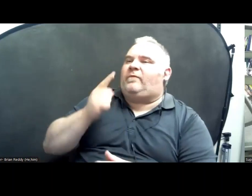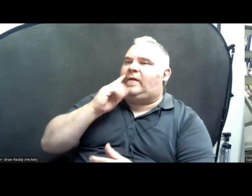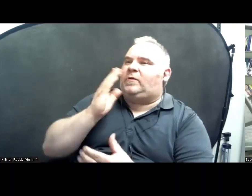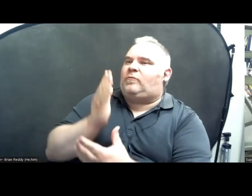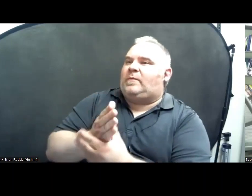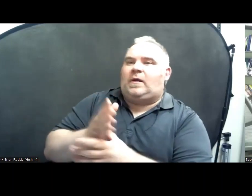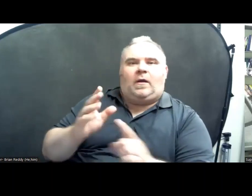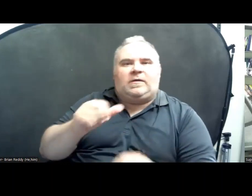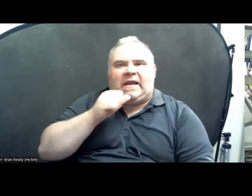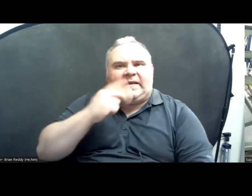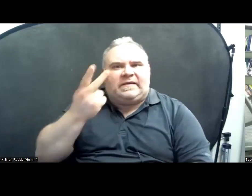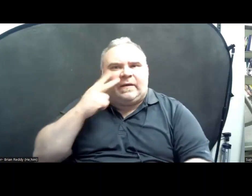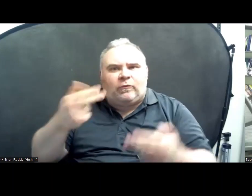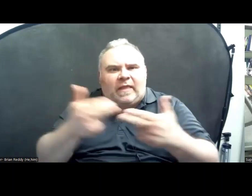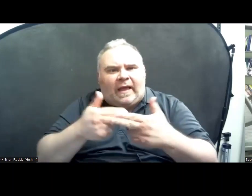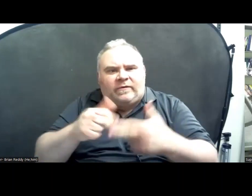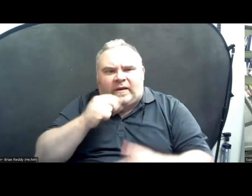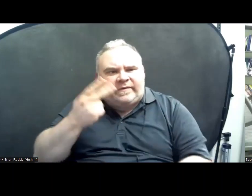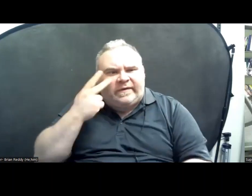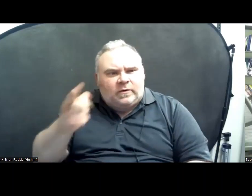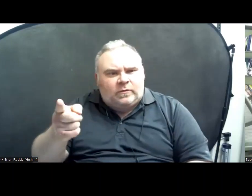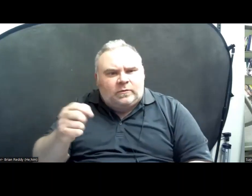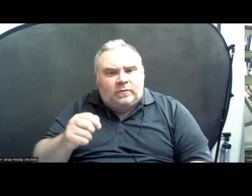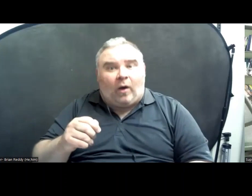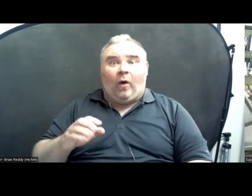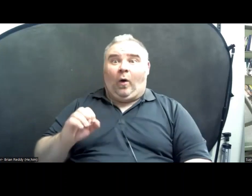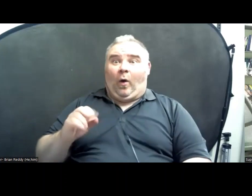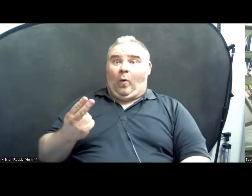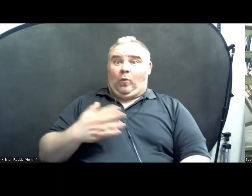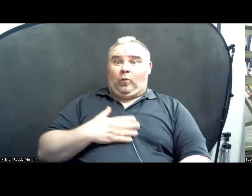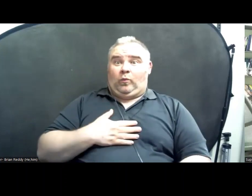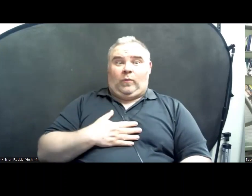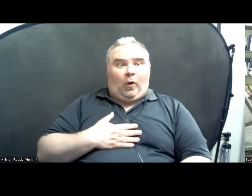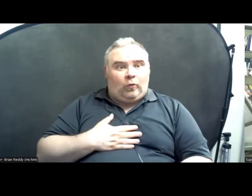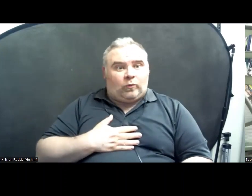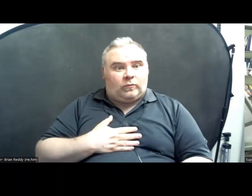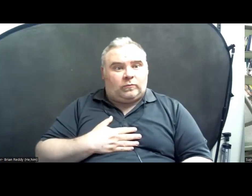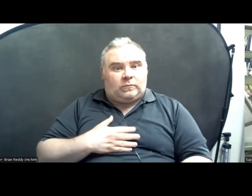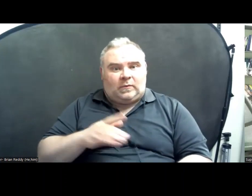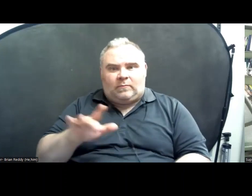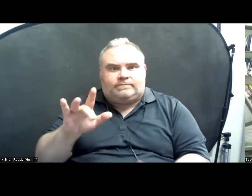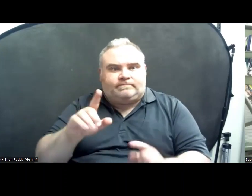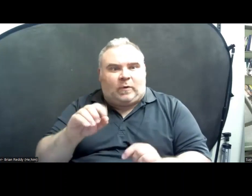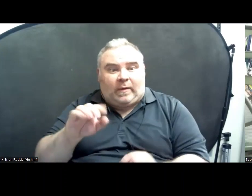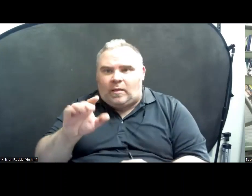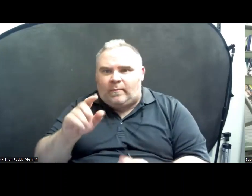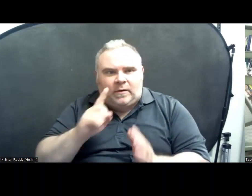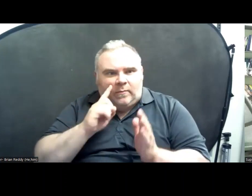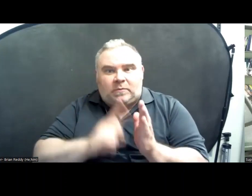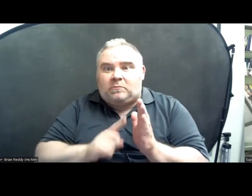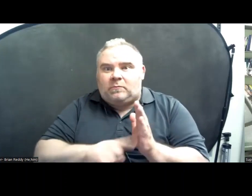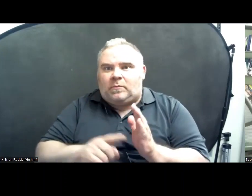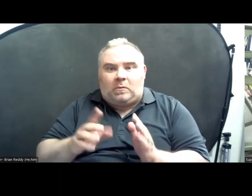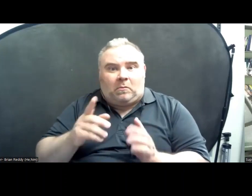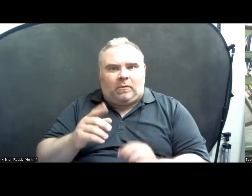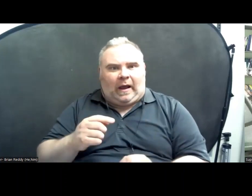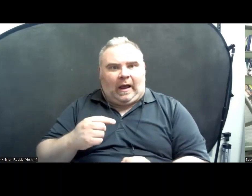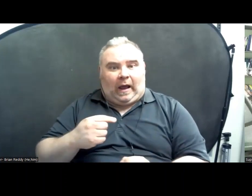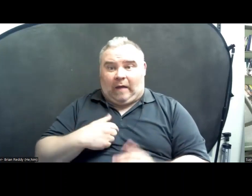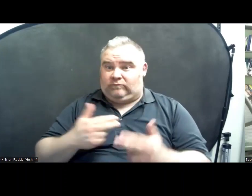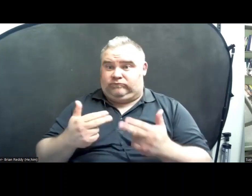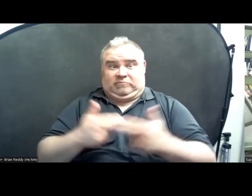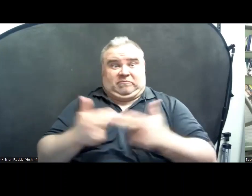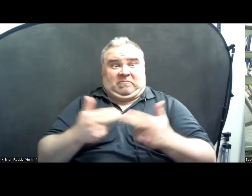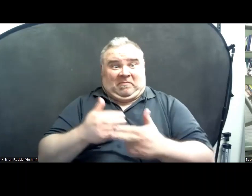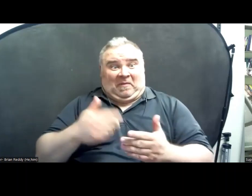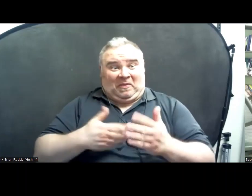but we're not seeing your slides. Oh, I don't know why. Let me look at what's happening. I was flipping through